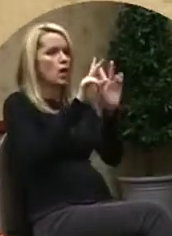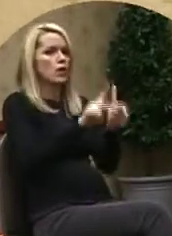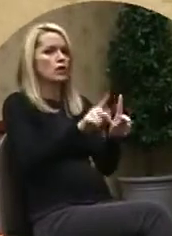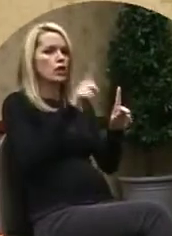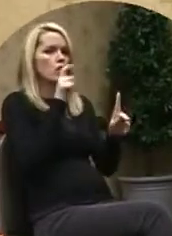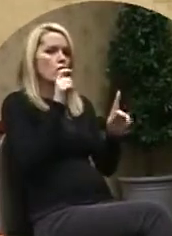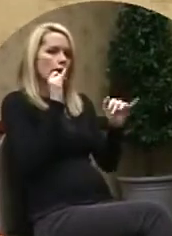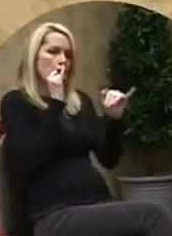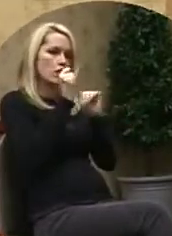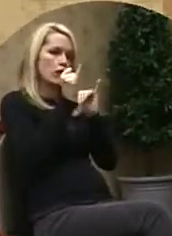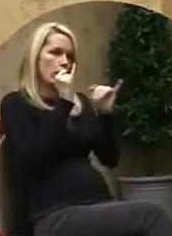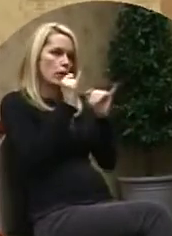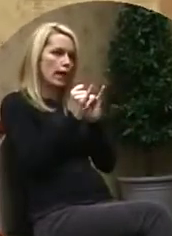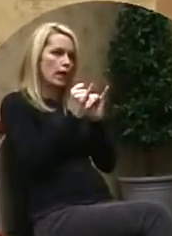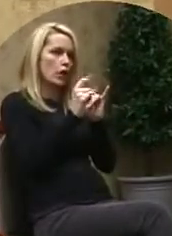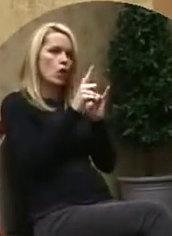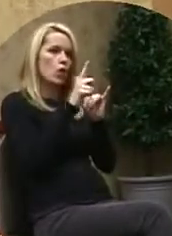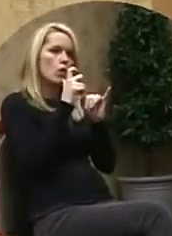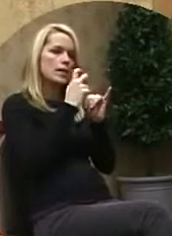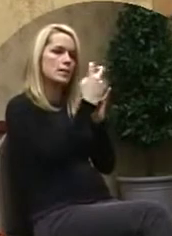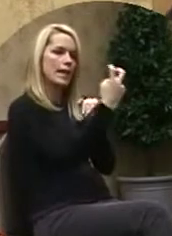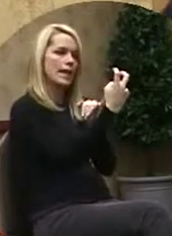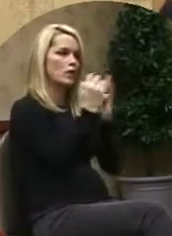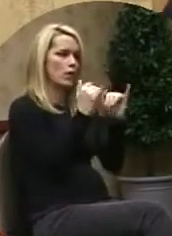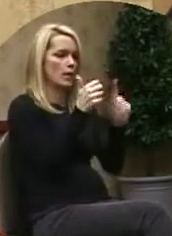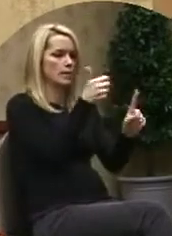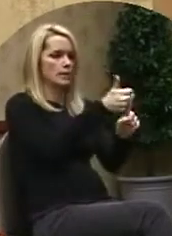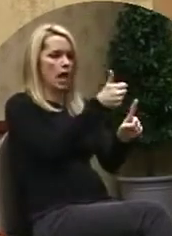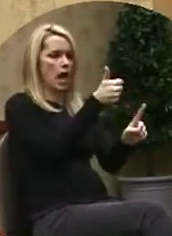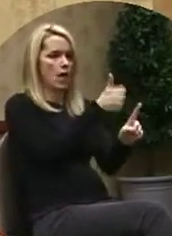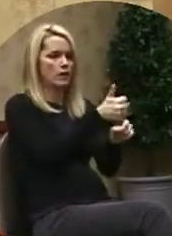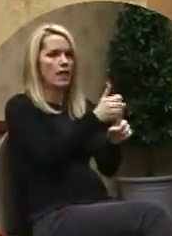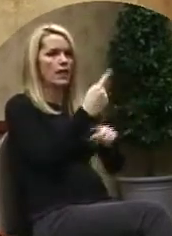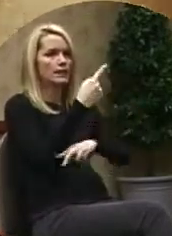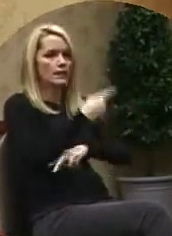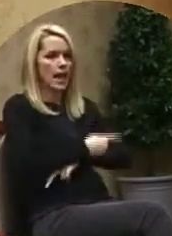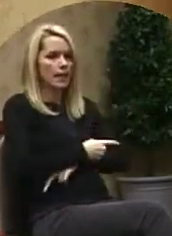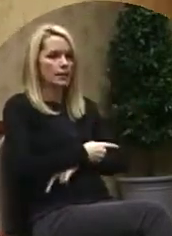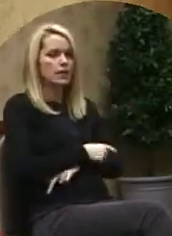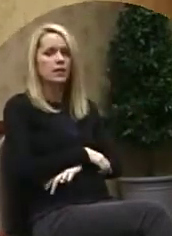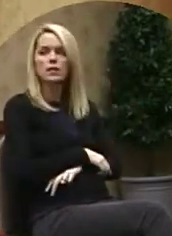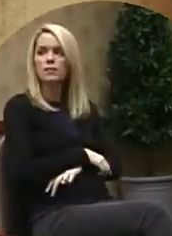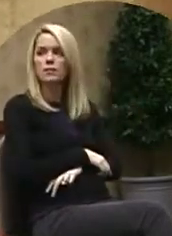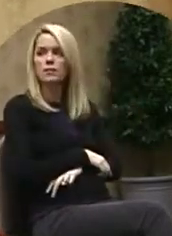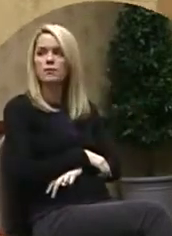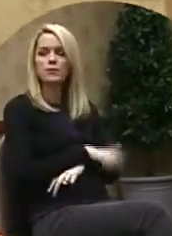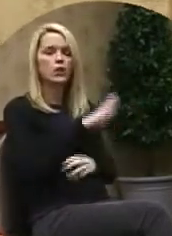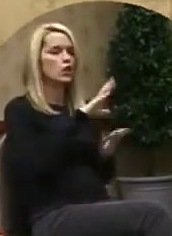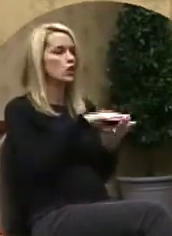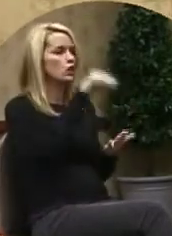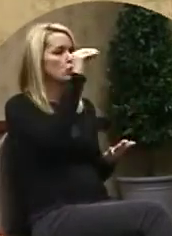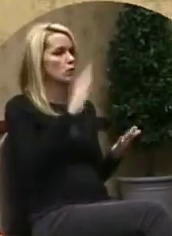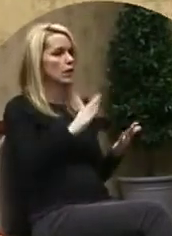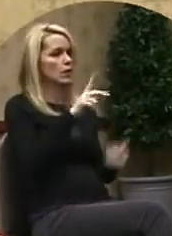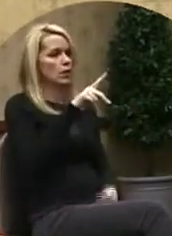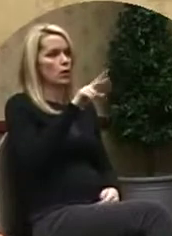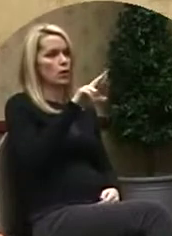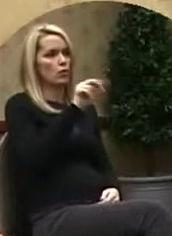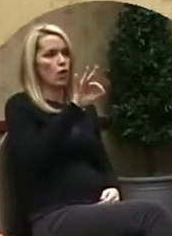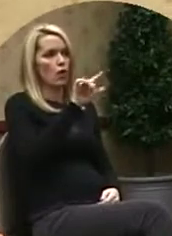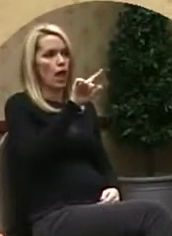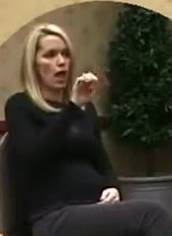you're interviewing there. The student profile. Now this is the piece, as Kim and Linda were talking about,